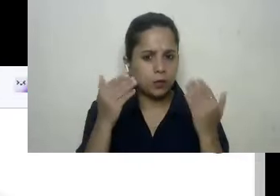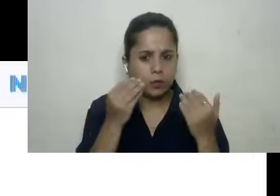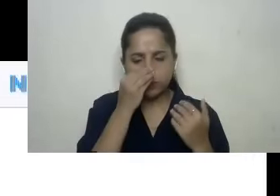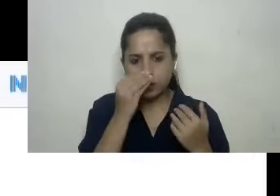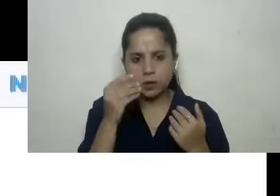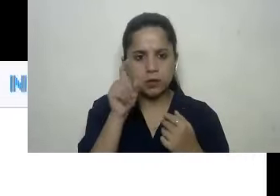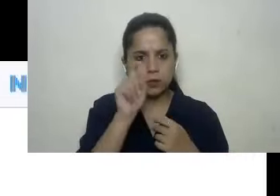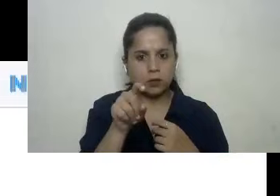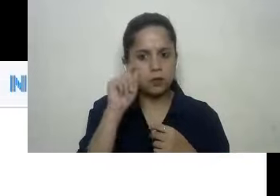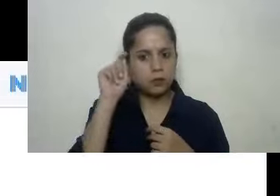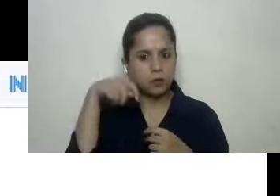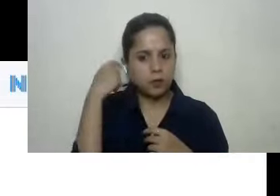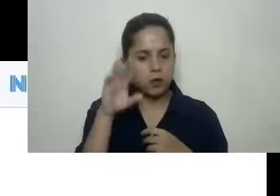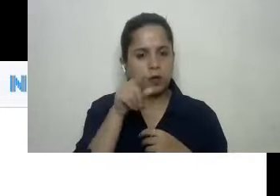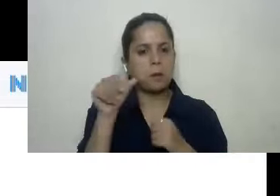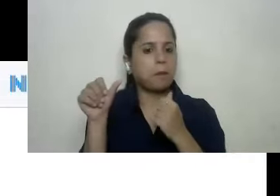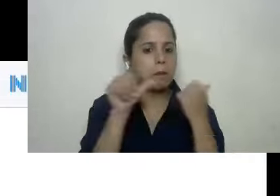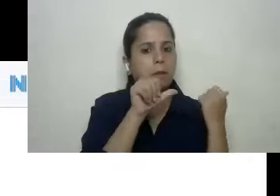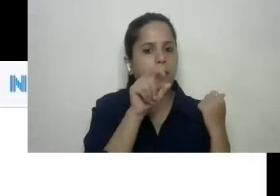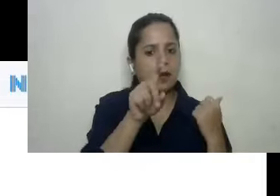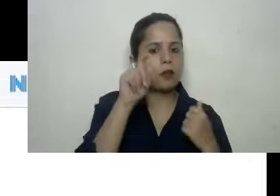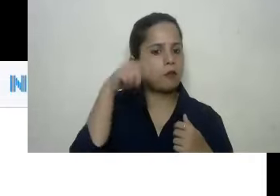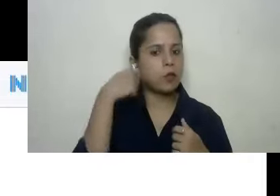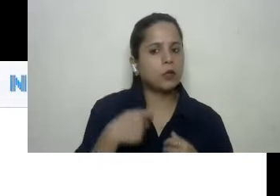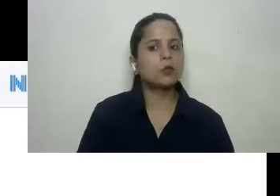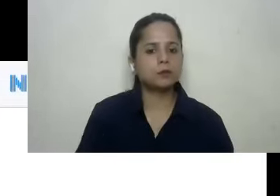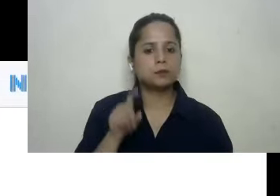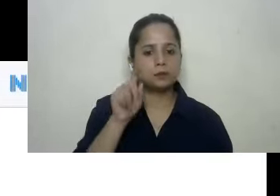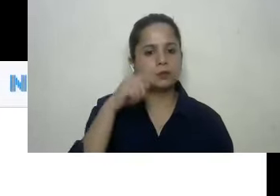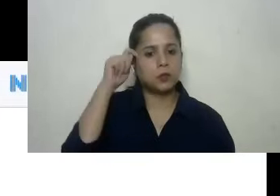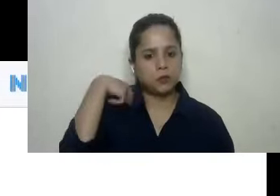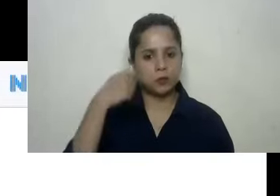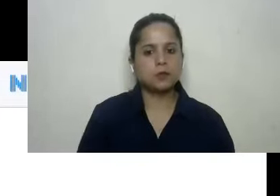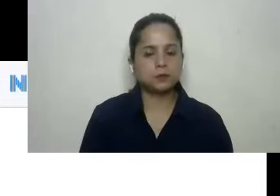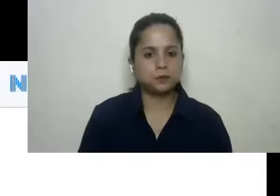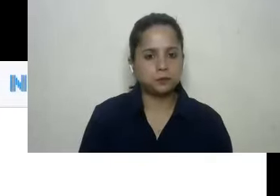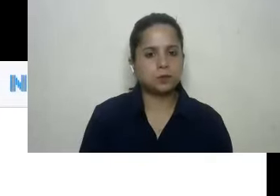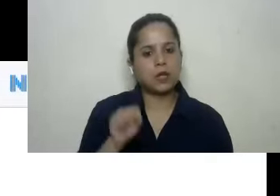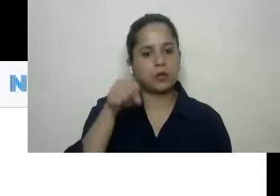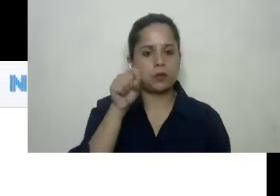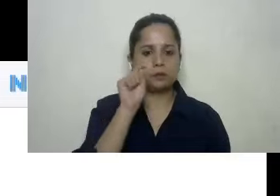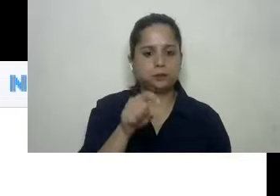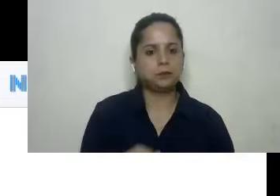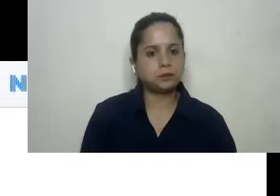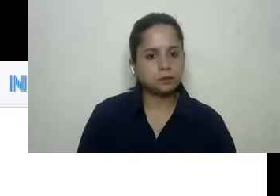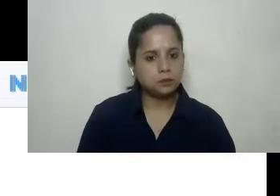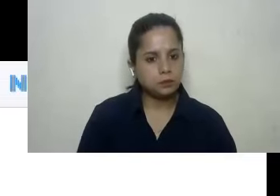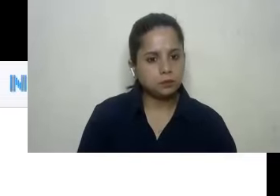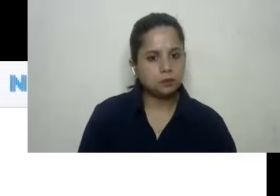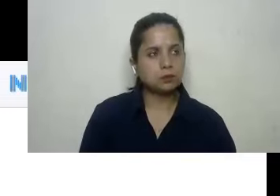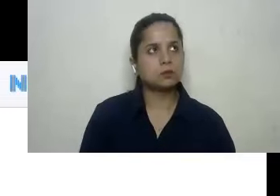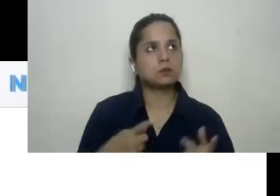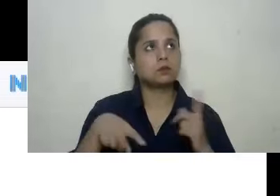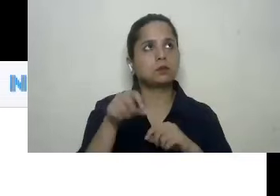but no, if you go back, yeah, this one, play this, just yes. So you can see that this